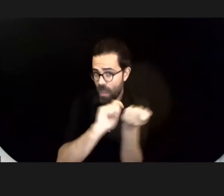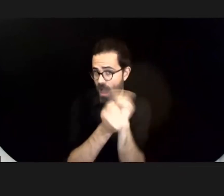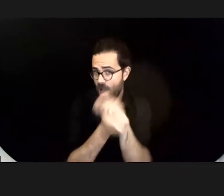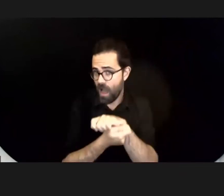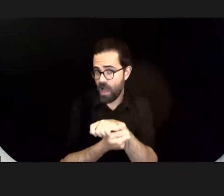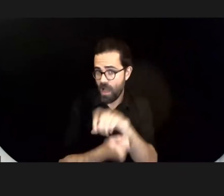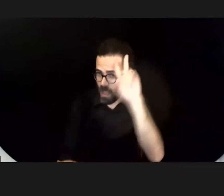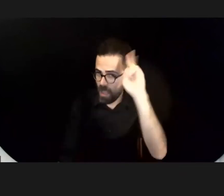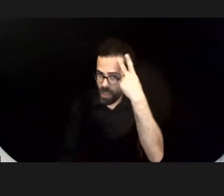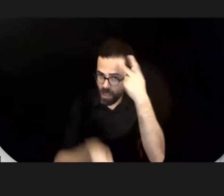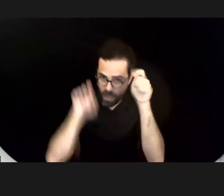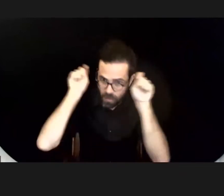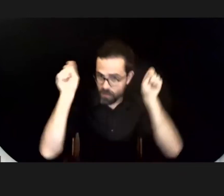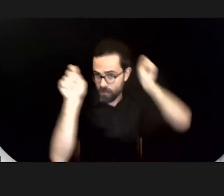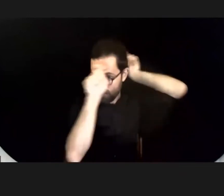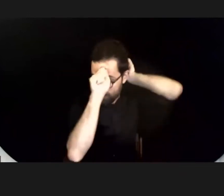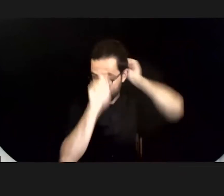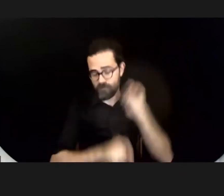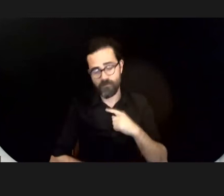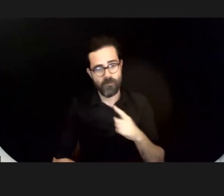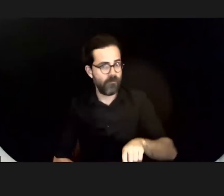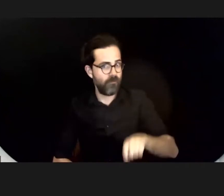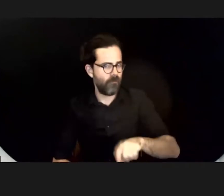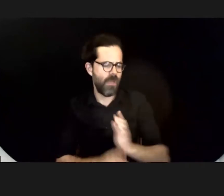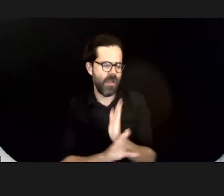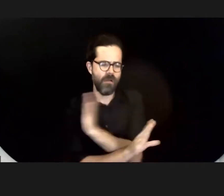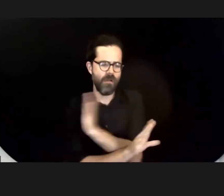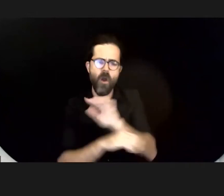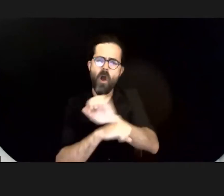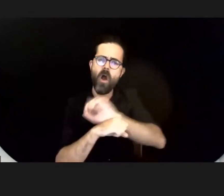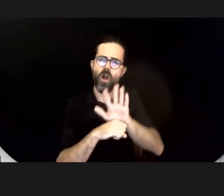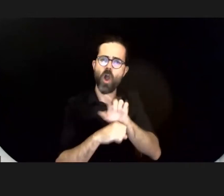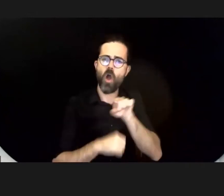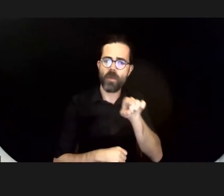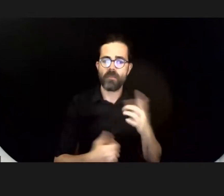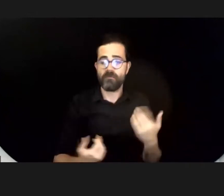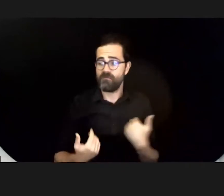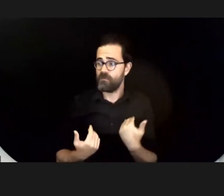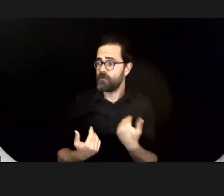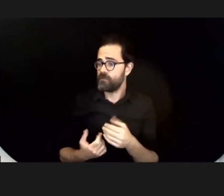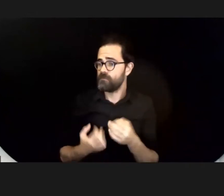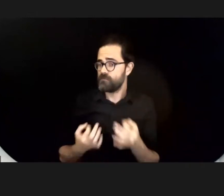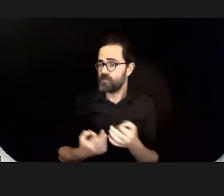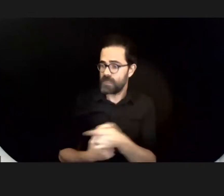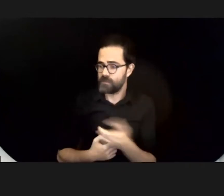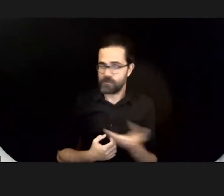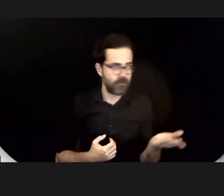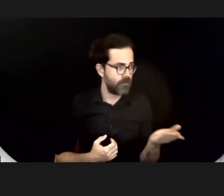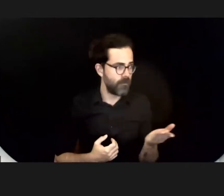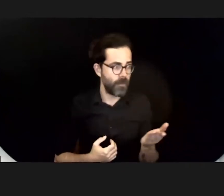Before COVID, we would be in the physical system, and typically a person like